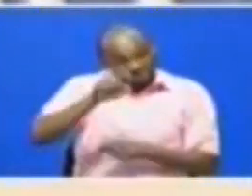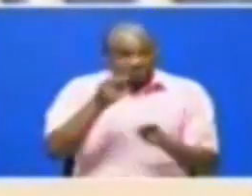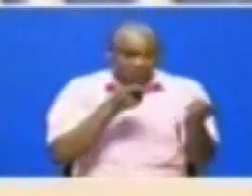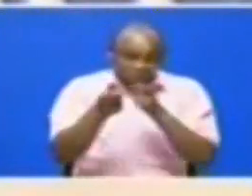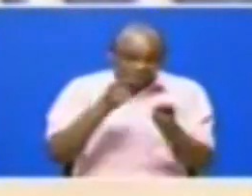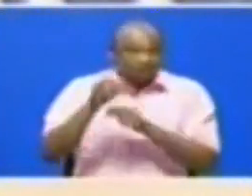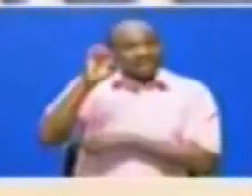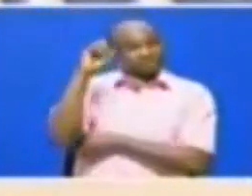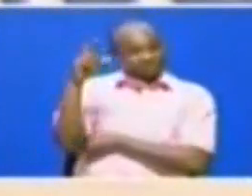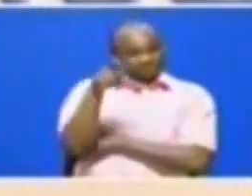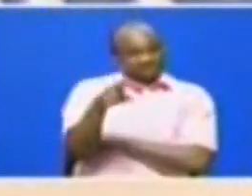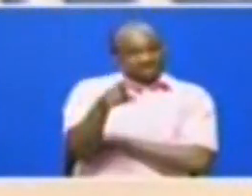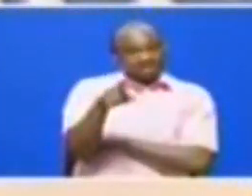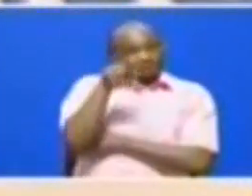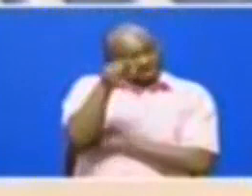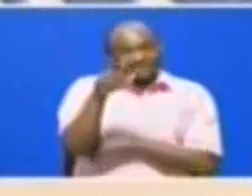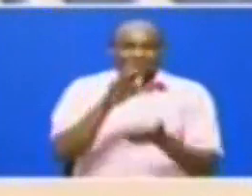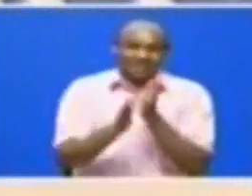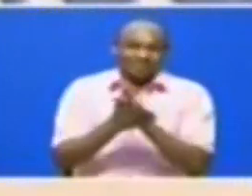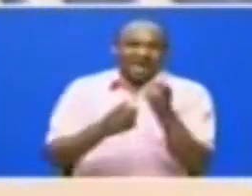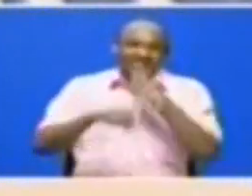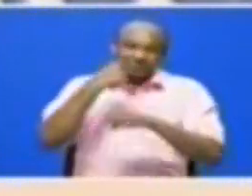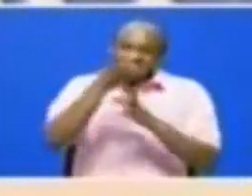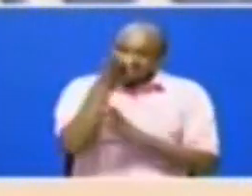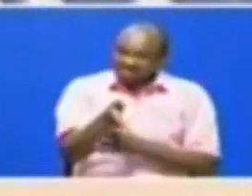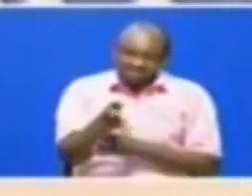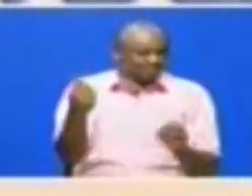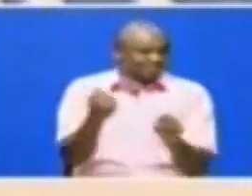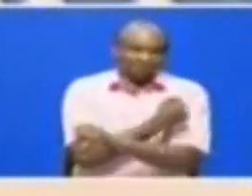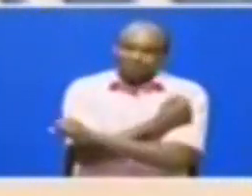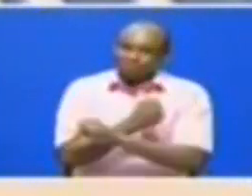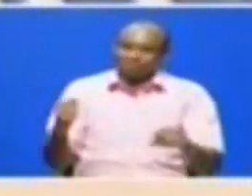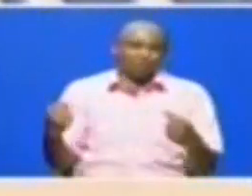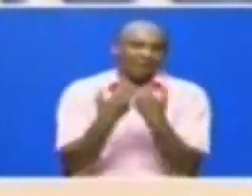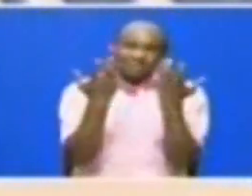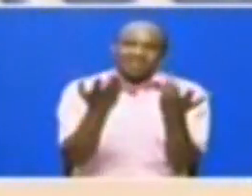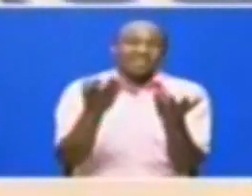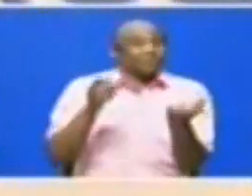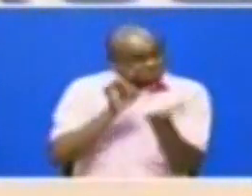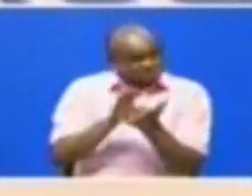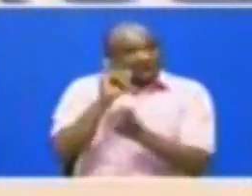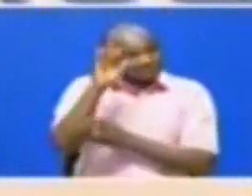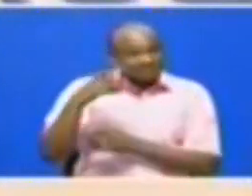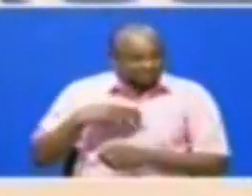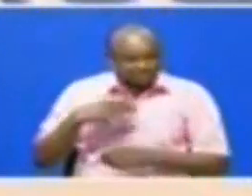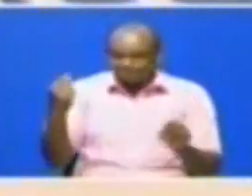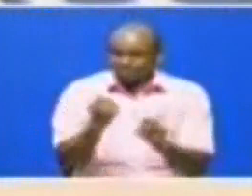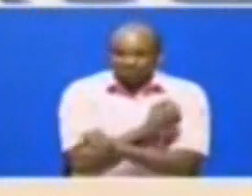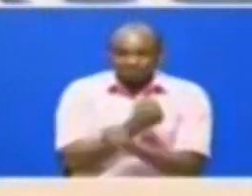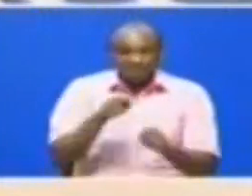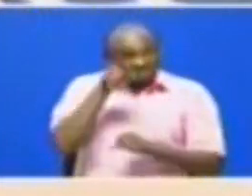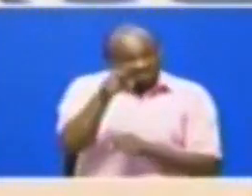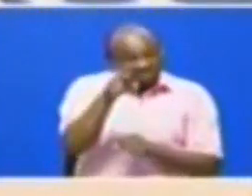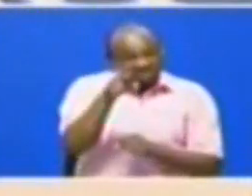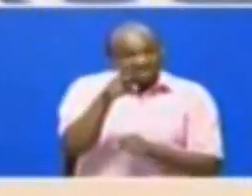the executive, I think it will be an exercise in intellectual futility for now to pursue the removal of the IBC commissioners. Something that cannot